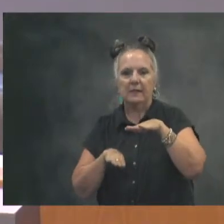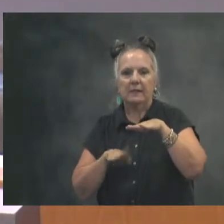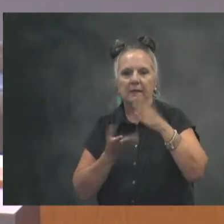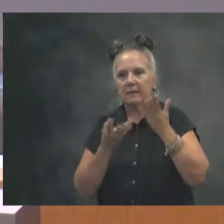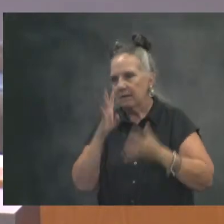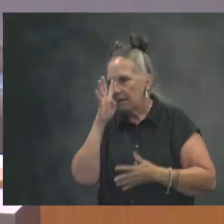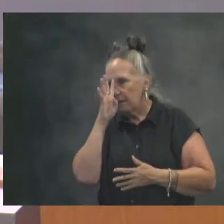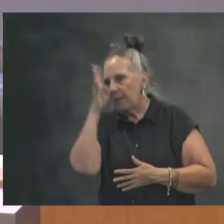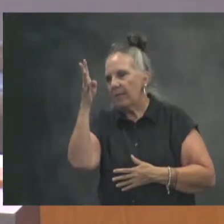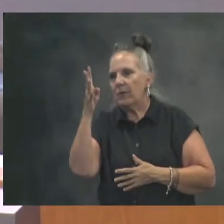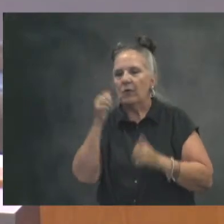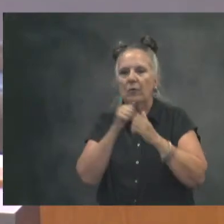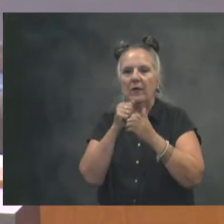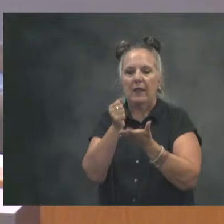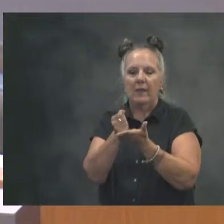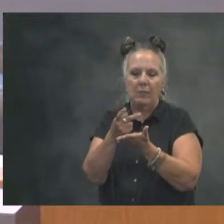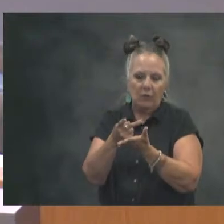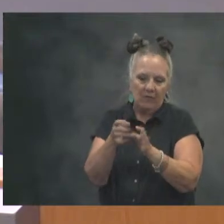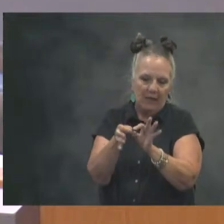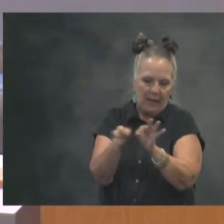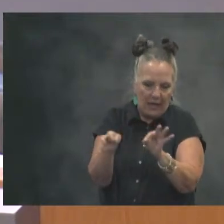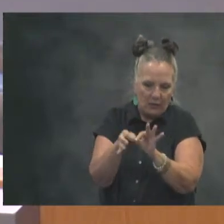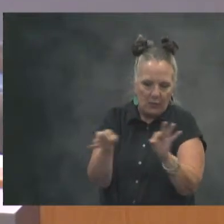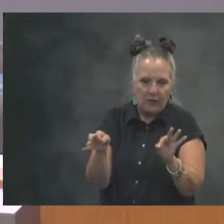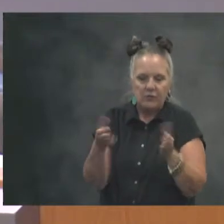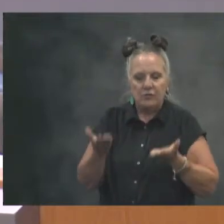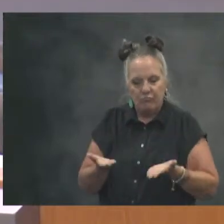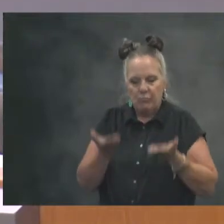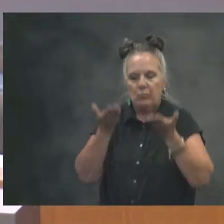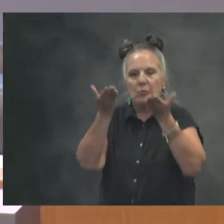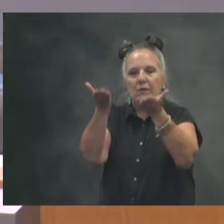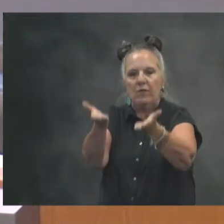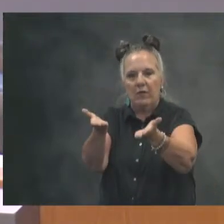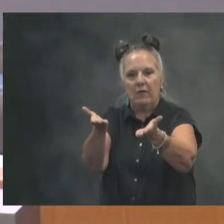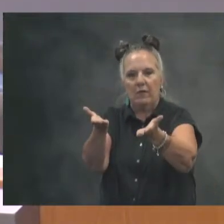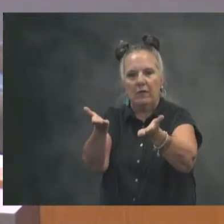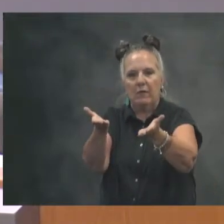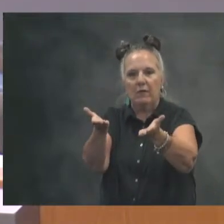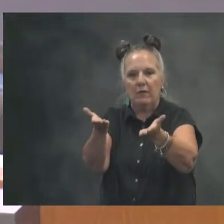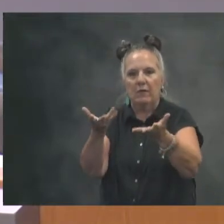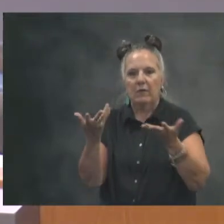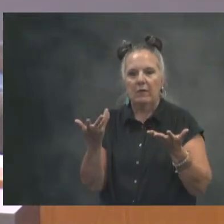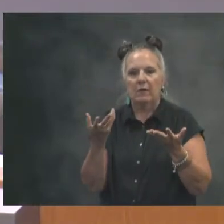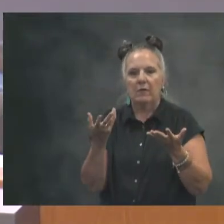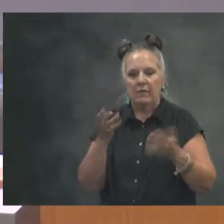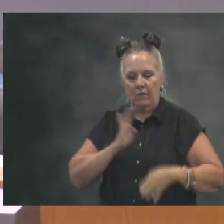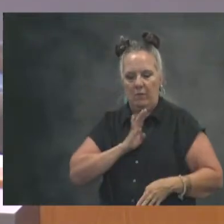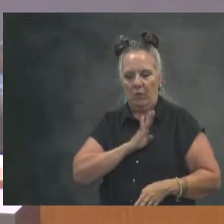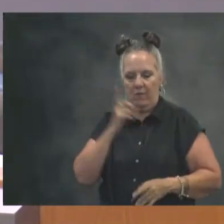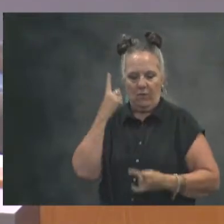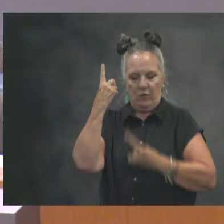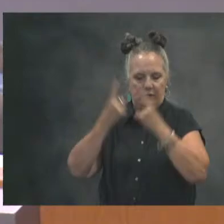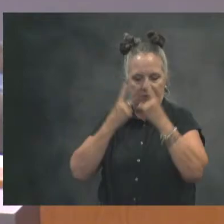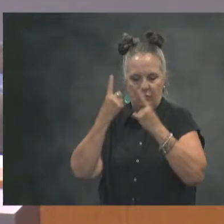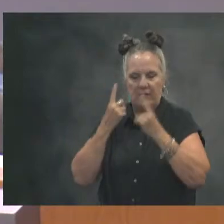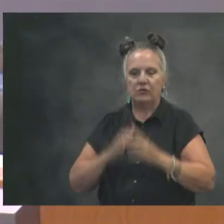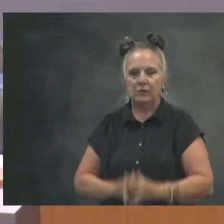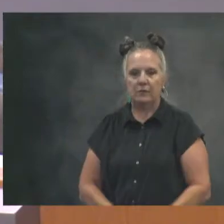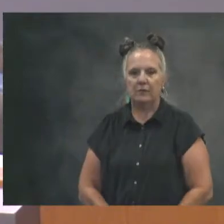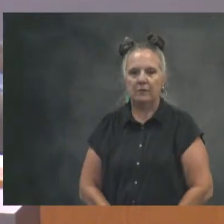with, approve the language to bring forth to the full board for consideration.